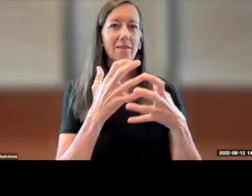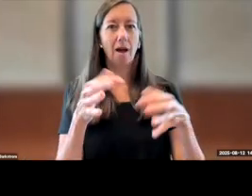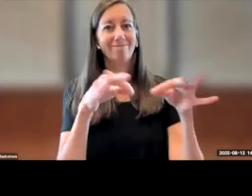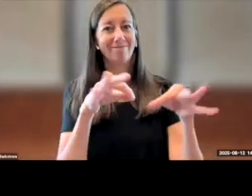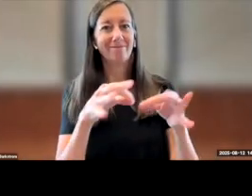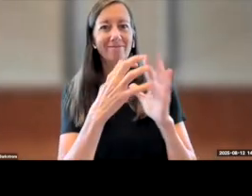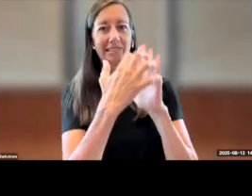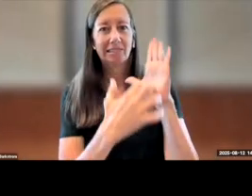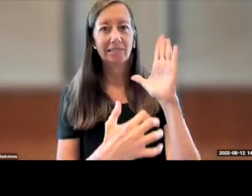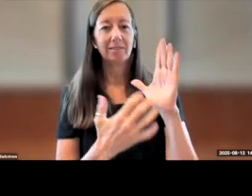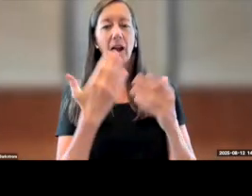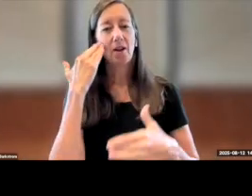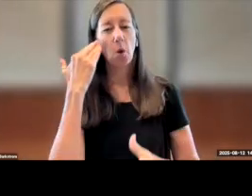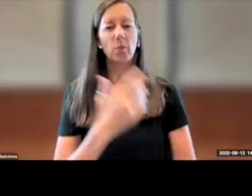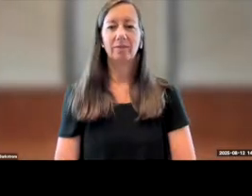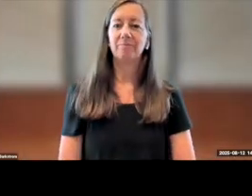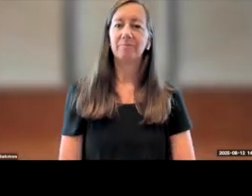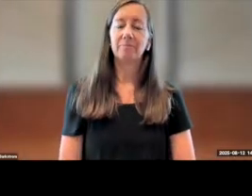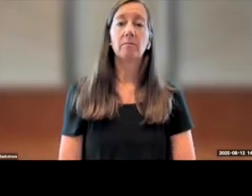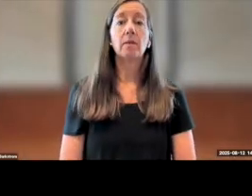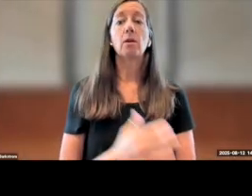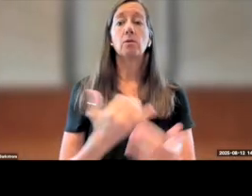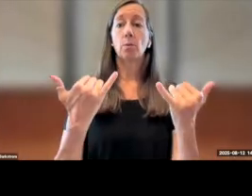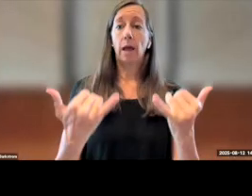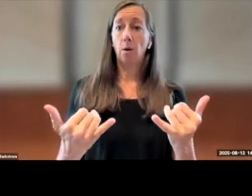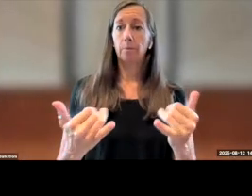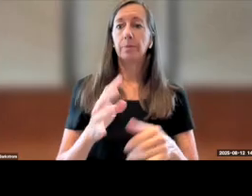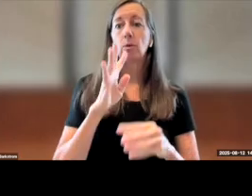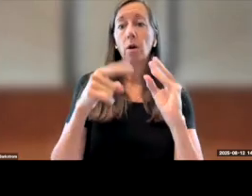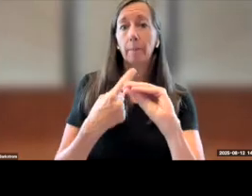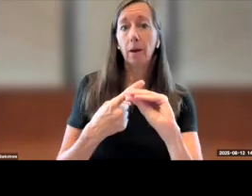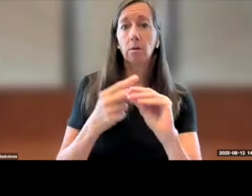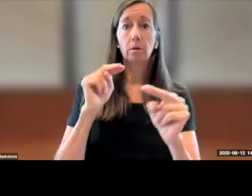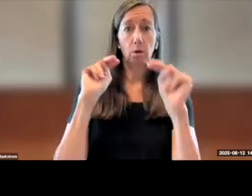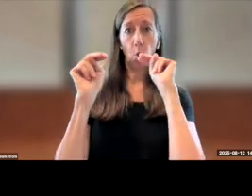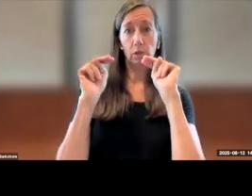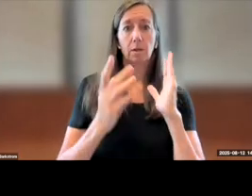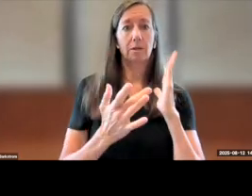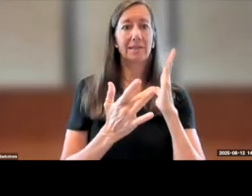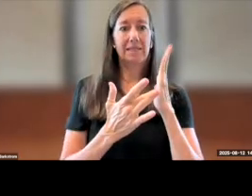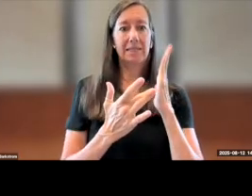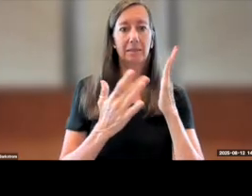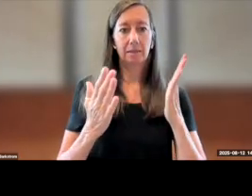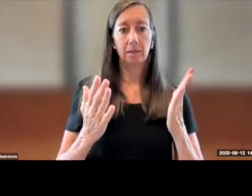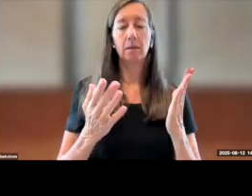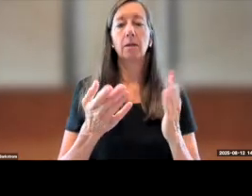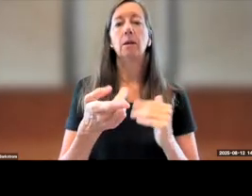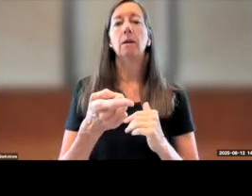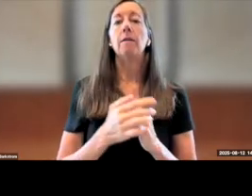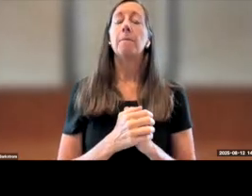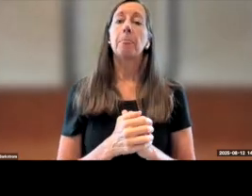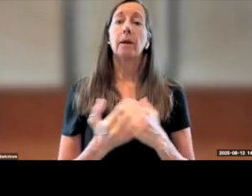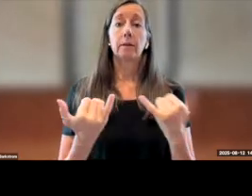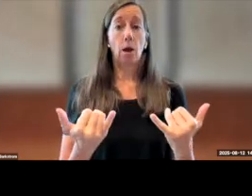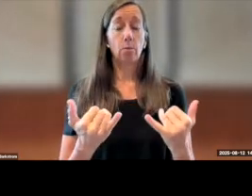So when we're talking about negotiating techniques, when it comes to this